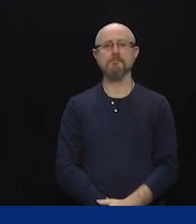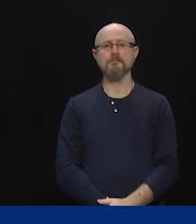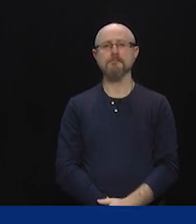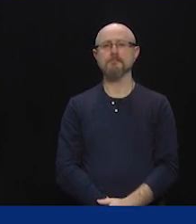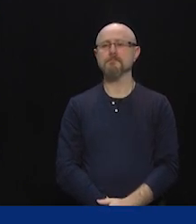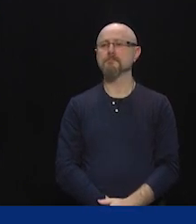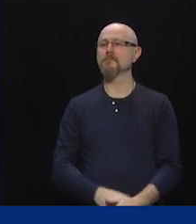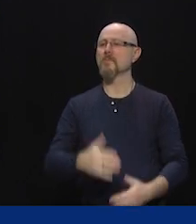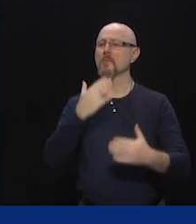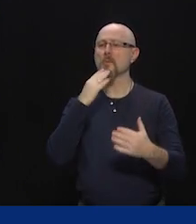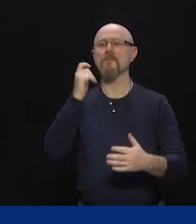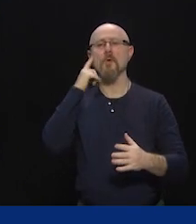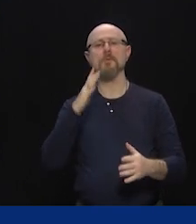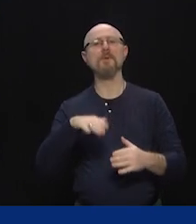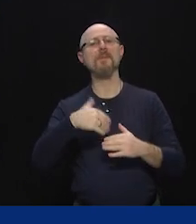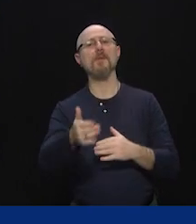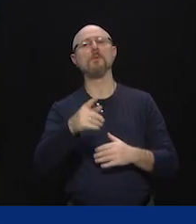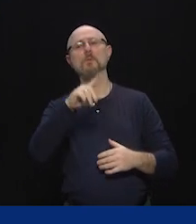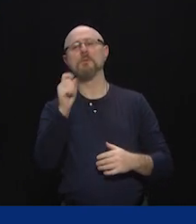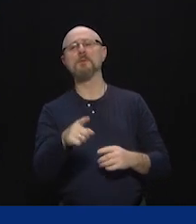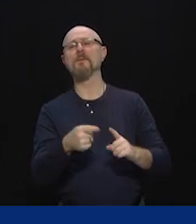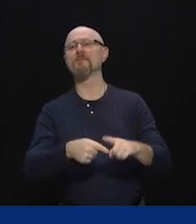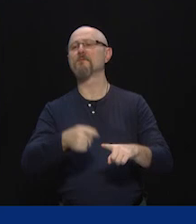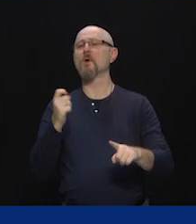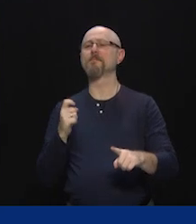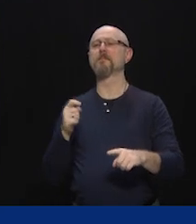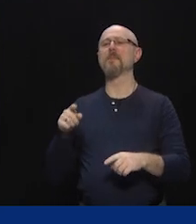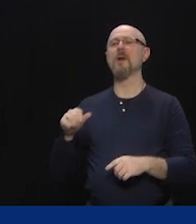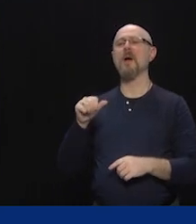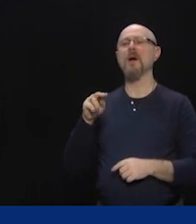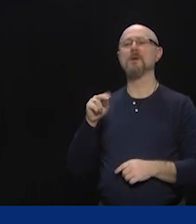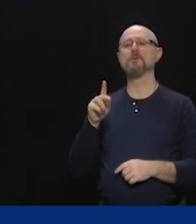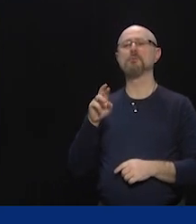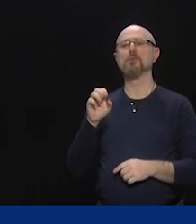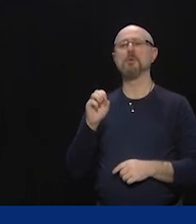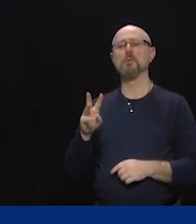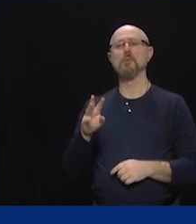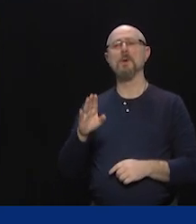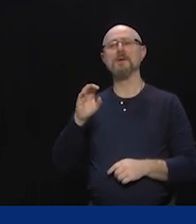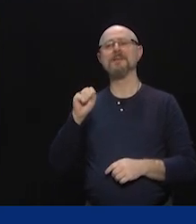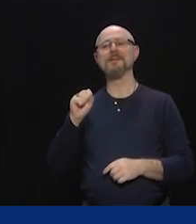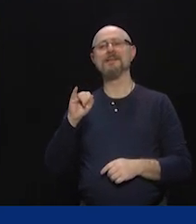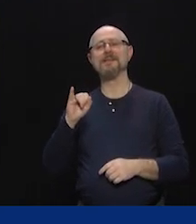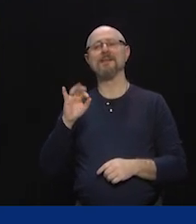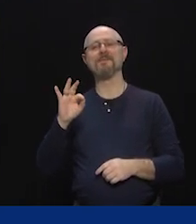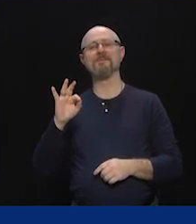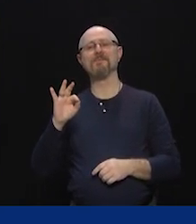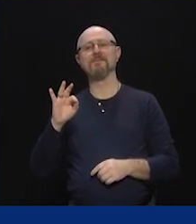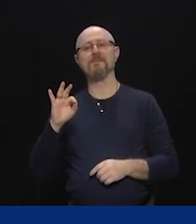Thank you very much, Governor. Your next question comes from Andrew Schiff at WNBC. Andrew, your mic is open.